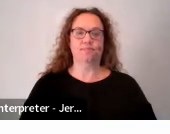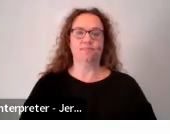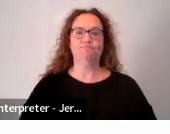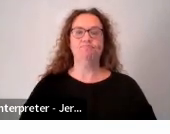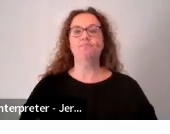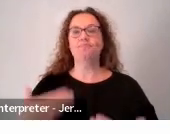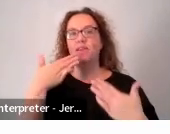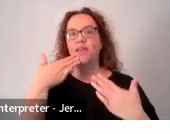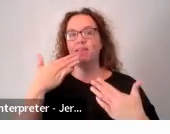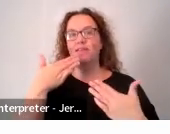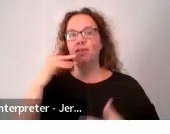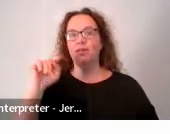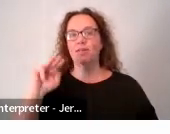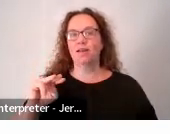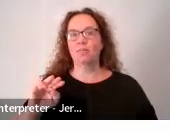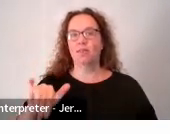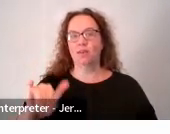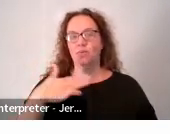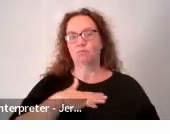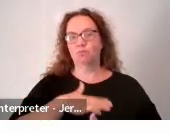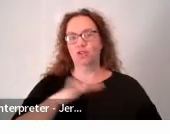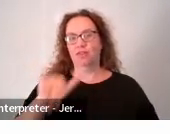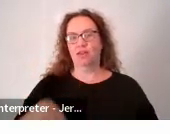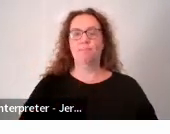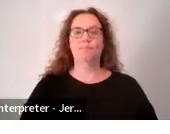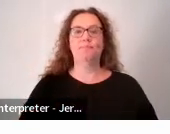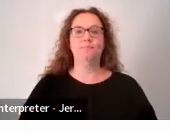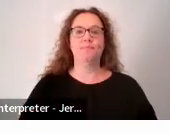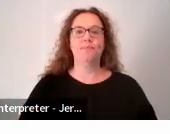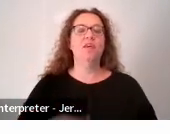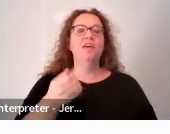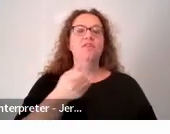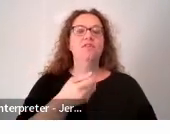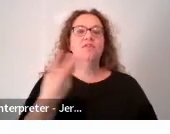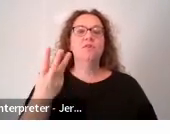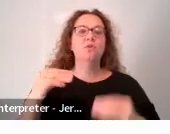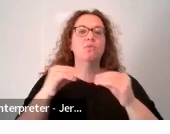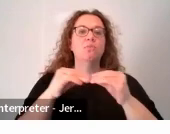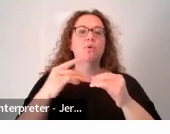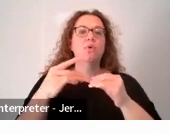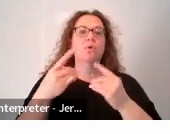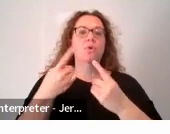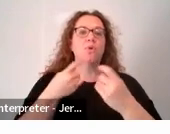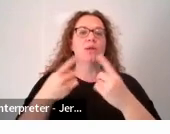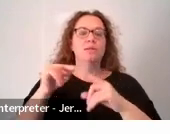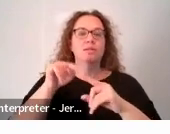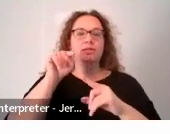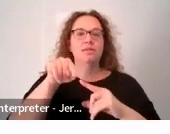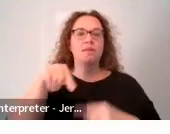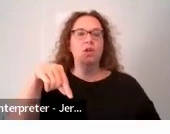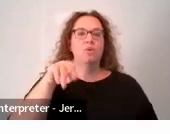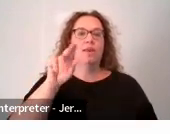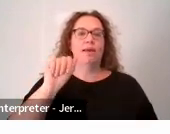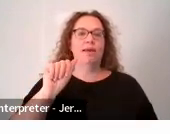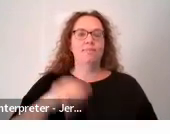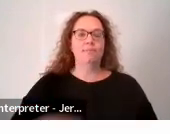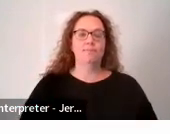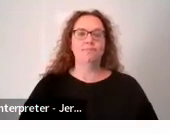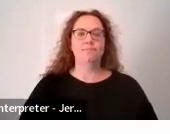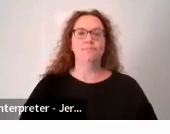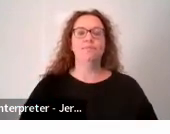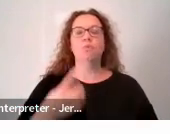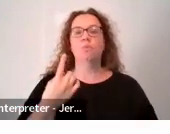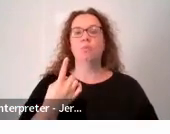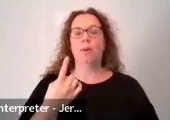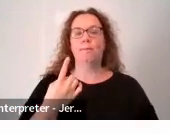Thank you, Tom, for the question. It was appreciated. A couple now in the Q&A. We will turn to those. First, we have